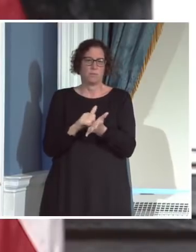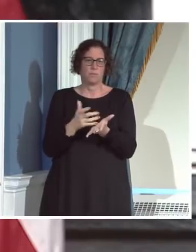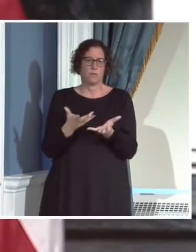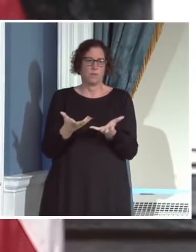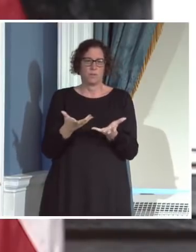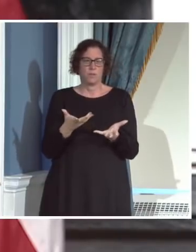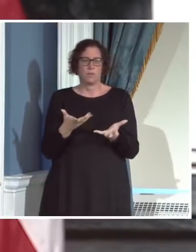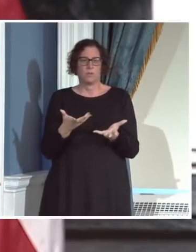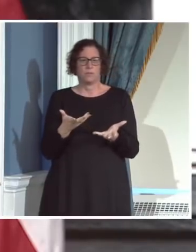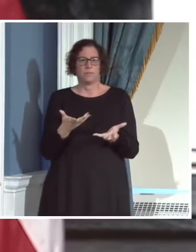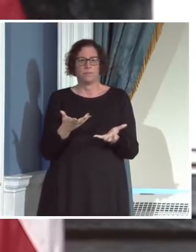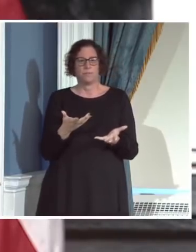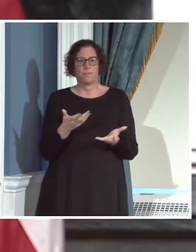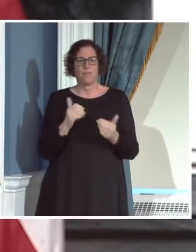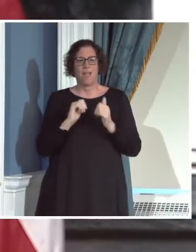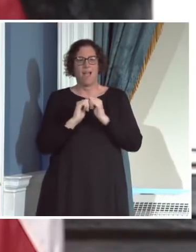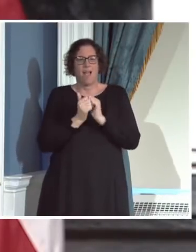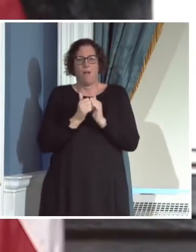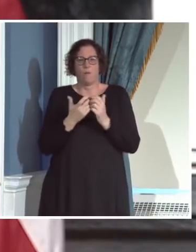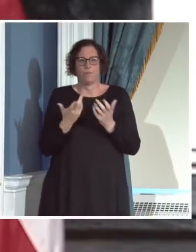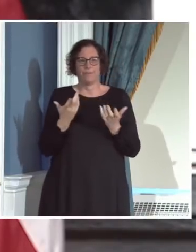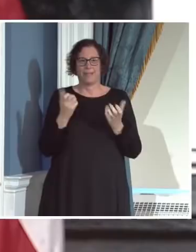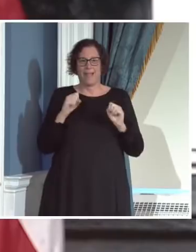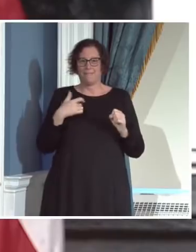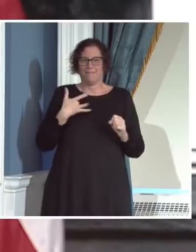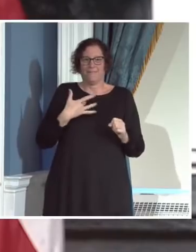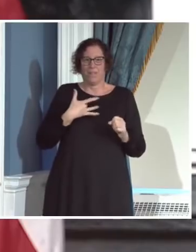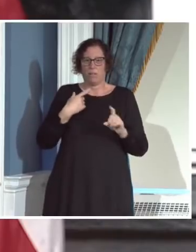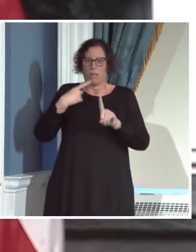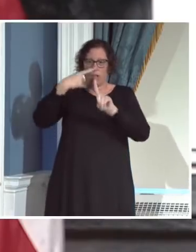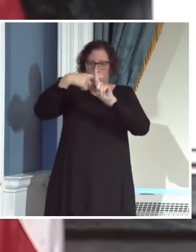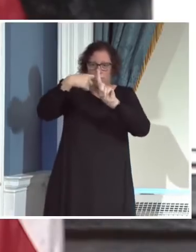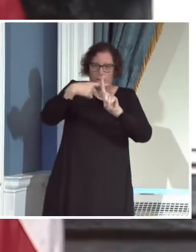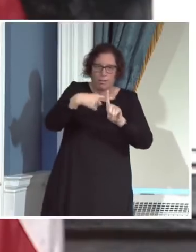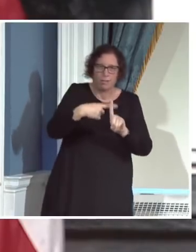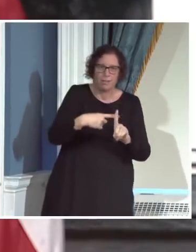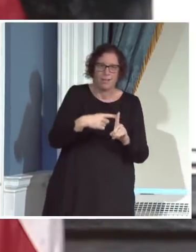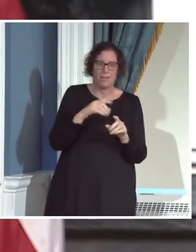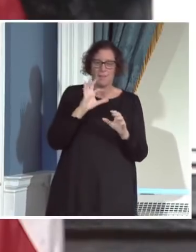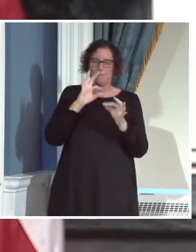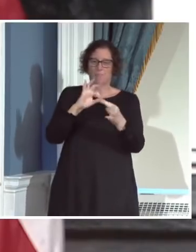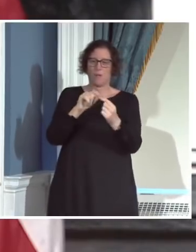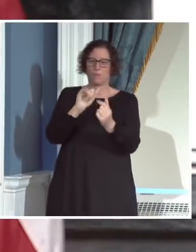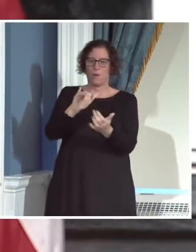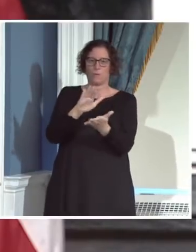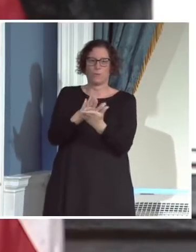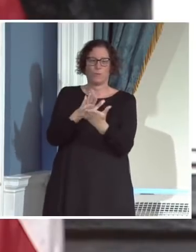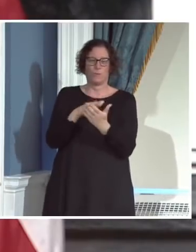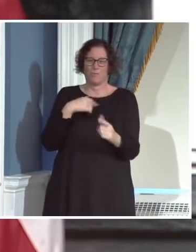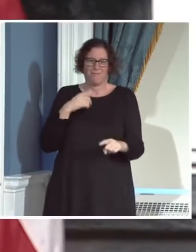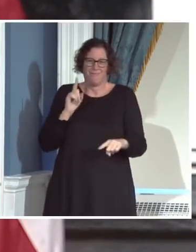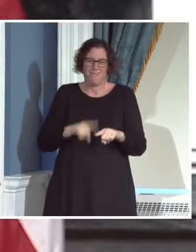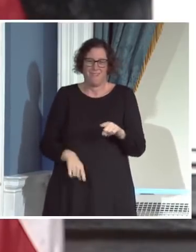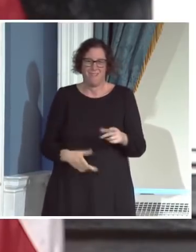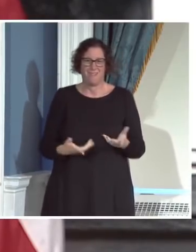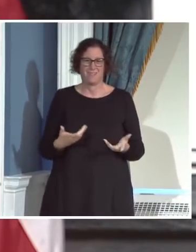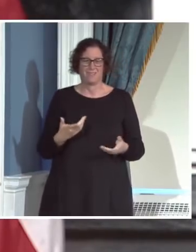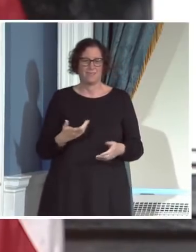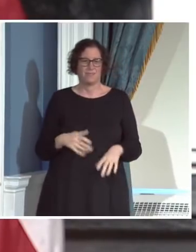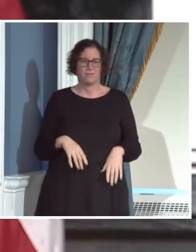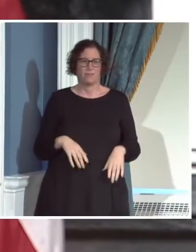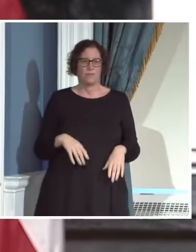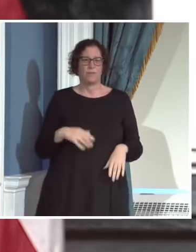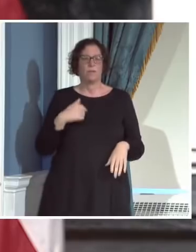can anyone feel good about that? But we don't have a choice at this point. It's just the reality we're dealing with. We are going to have to make